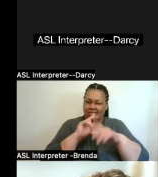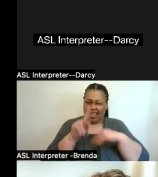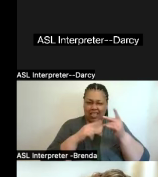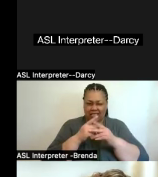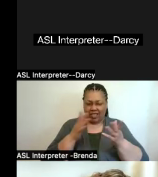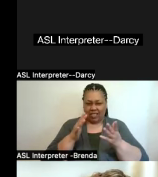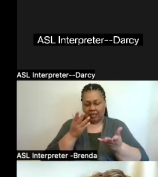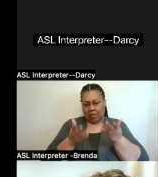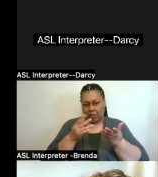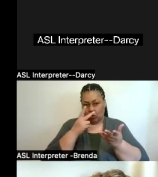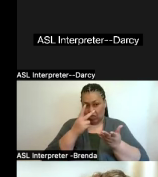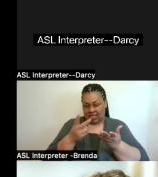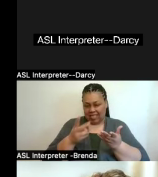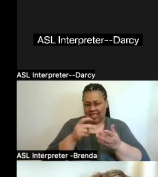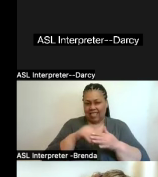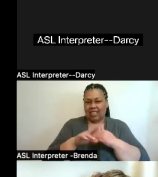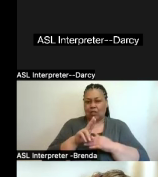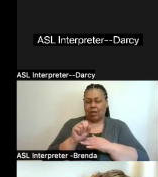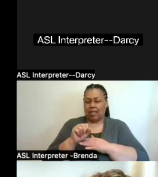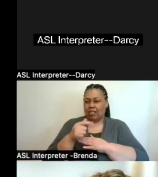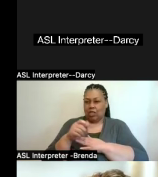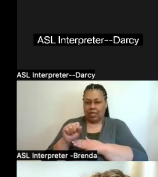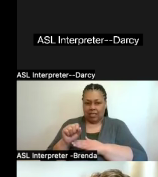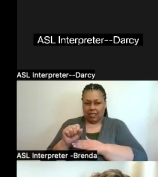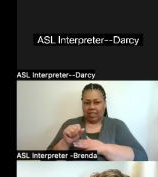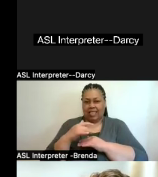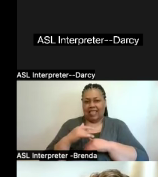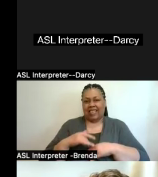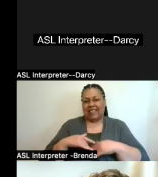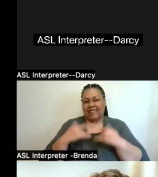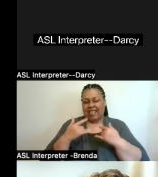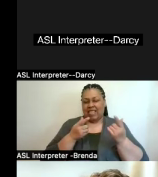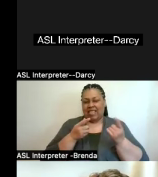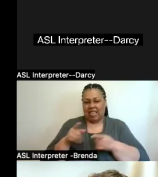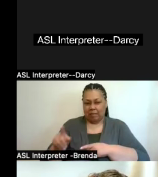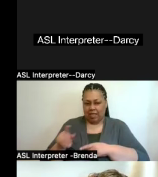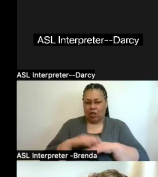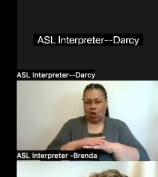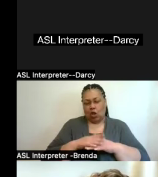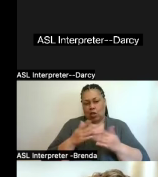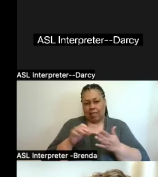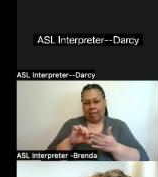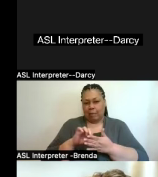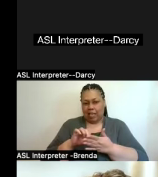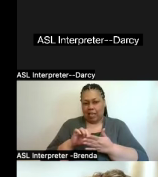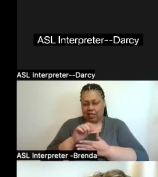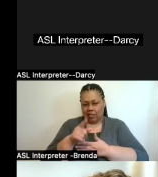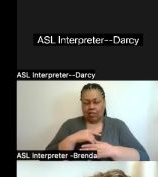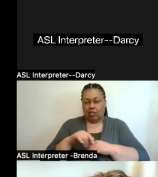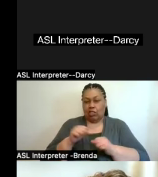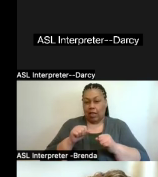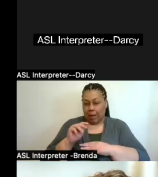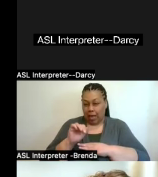you could see on the USGS event pages for an earthquake. So you see things like the shake map, shaking distribution